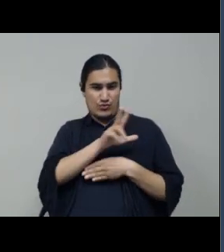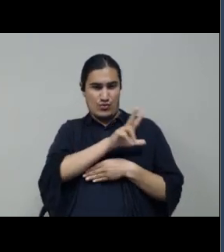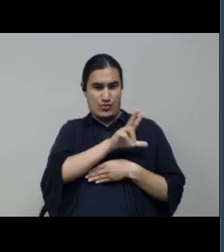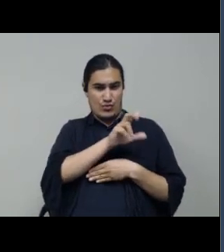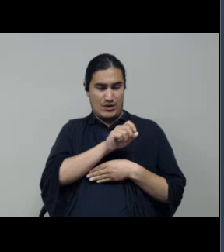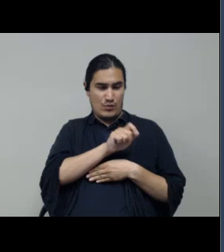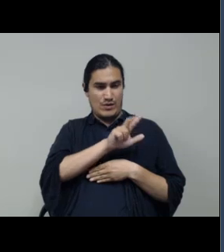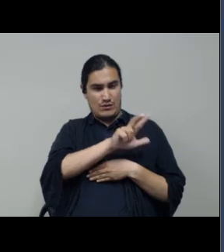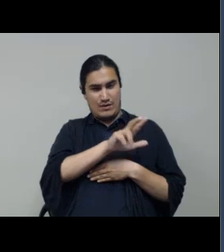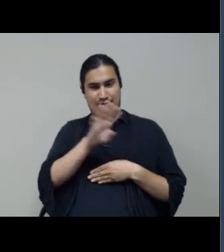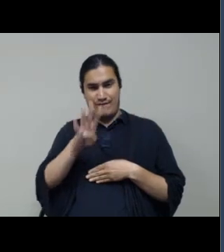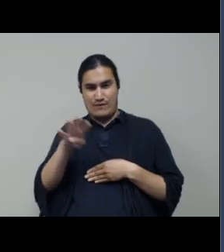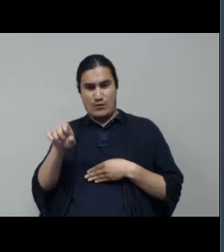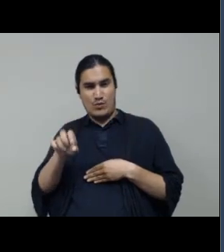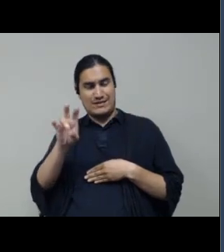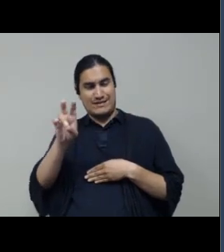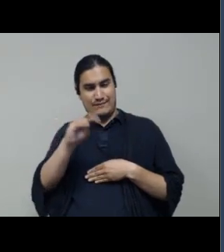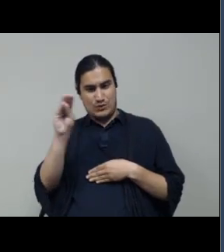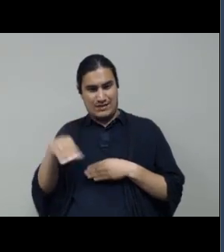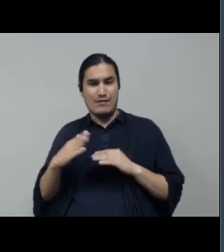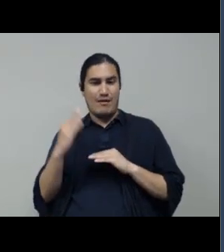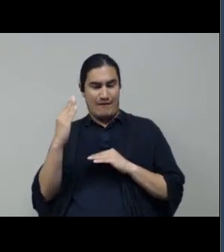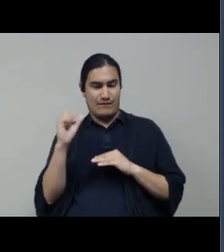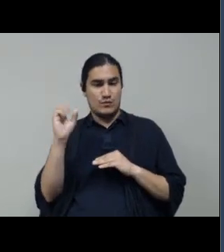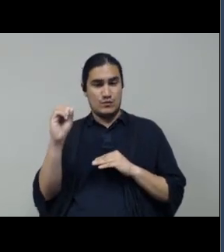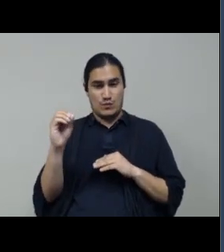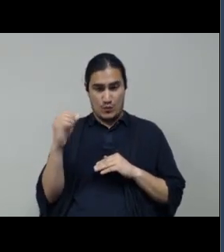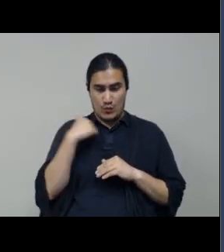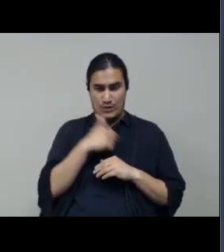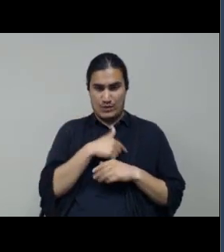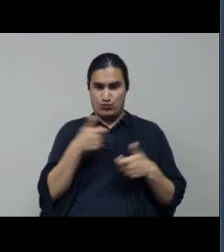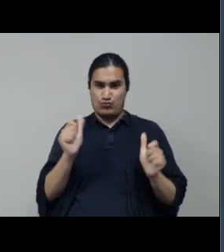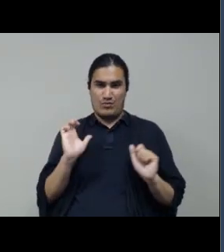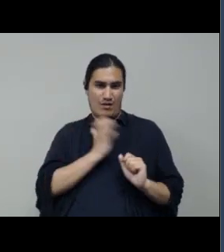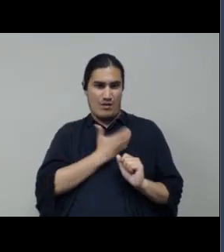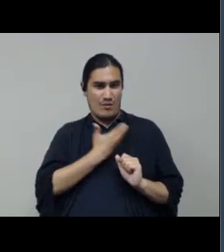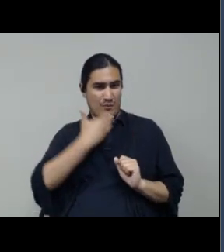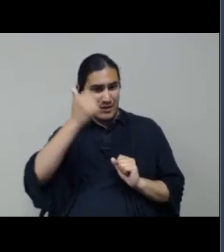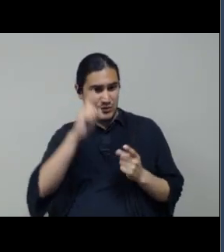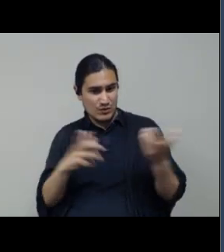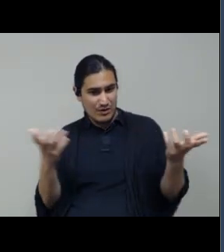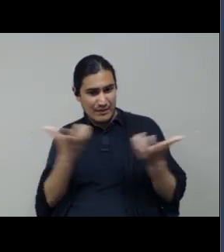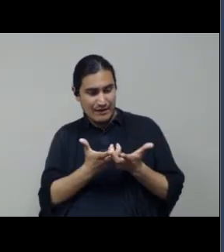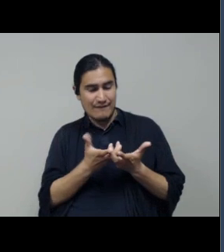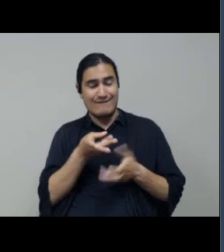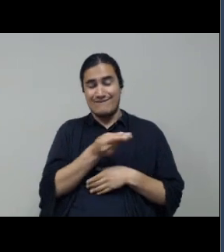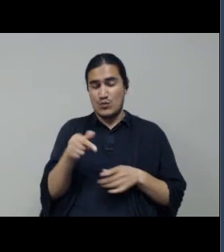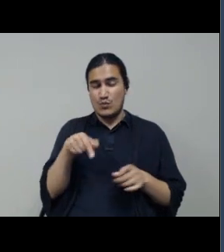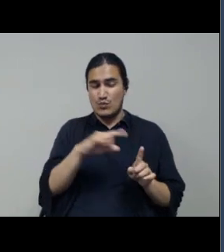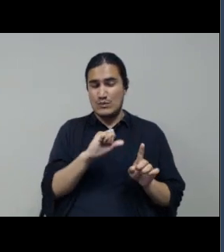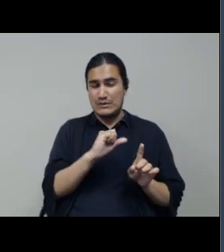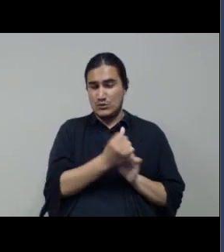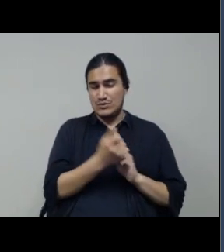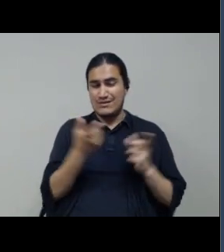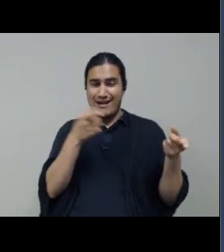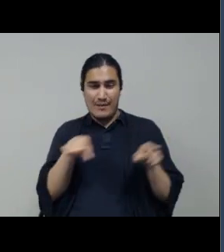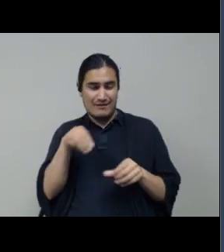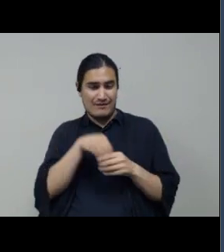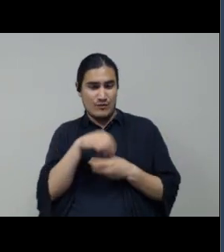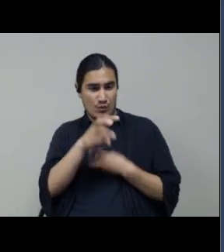to 44.7% above. So we tried our best to accommodate it, some of the situations that have happened in the